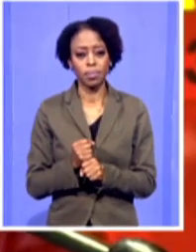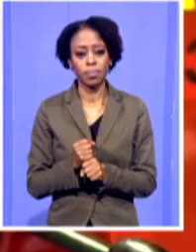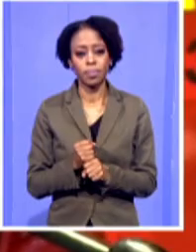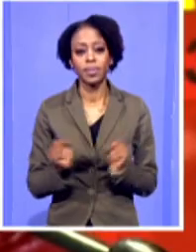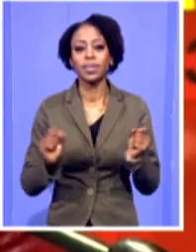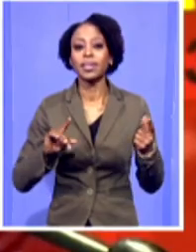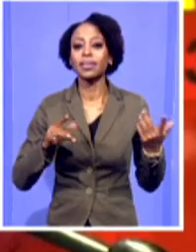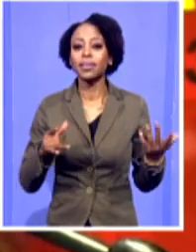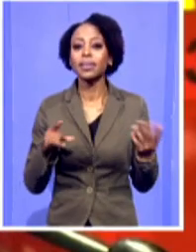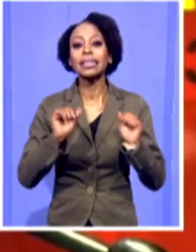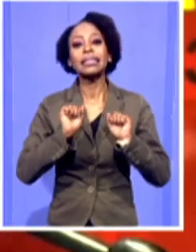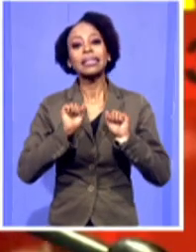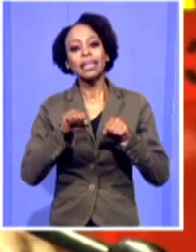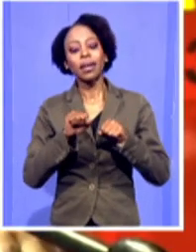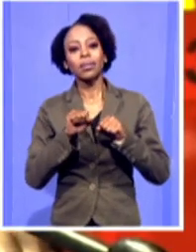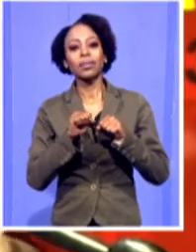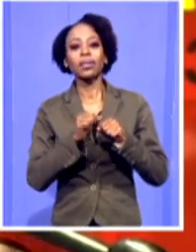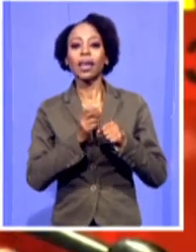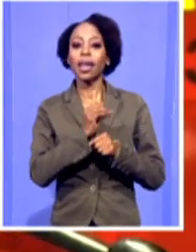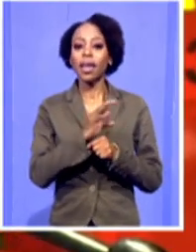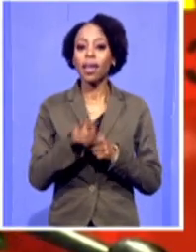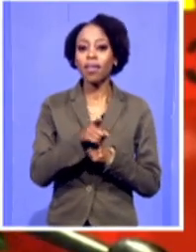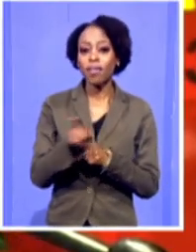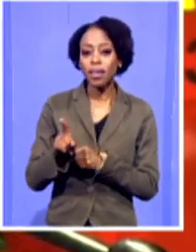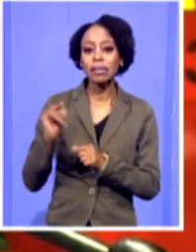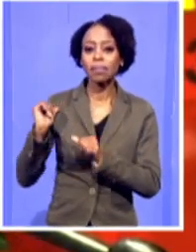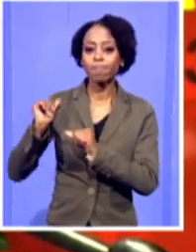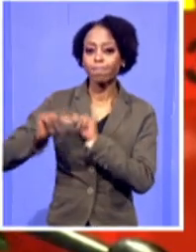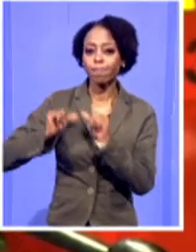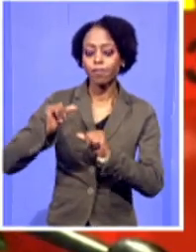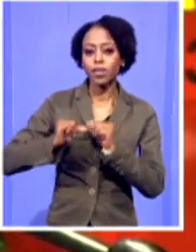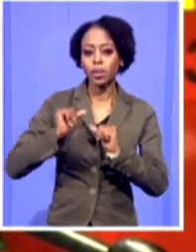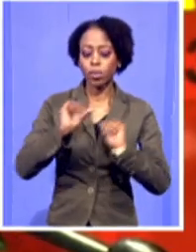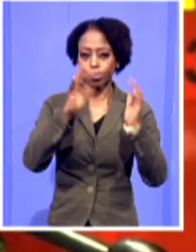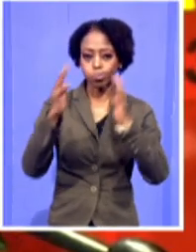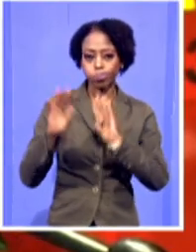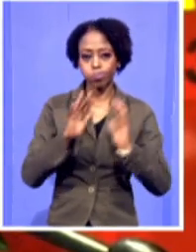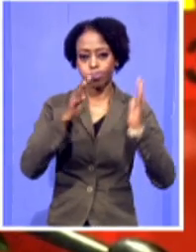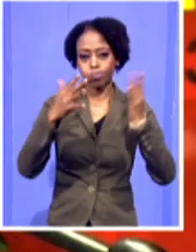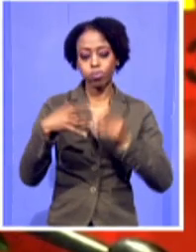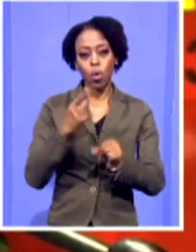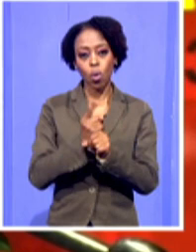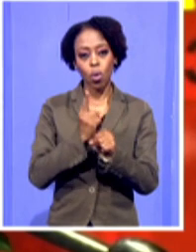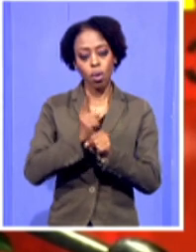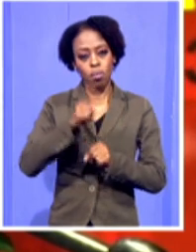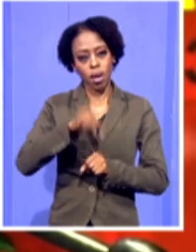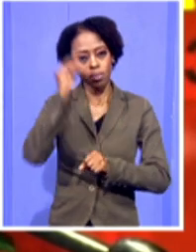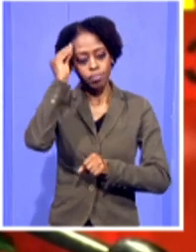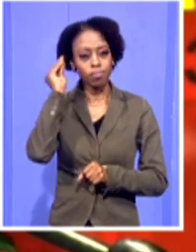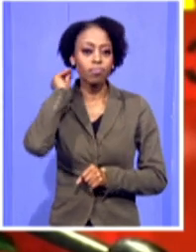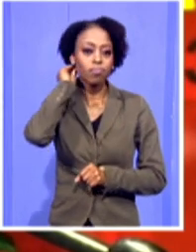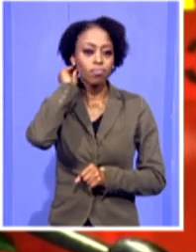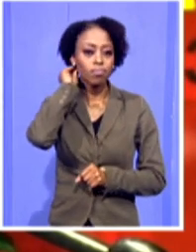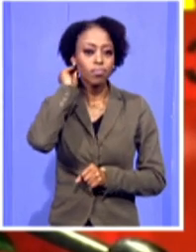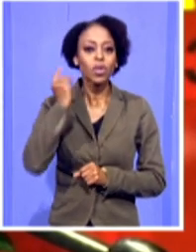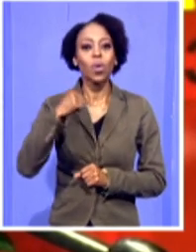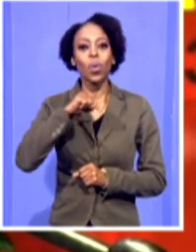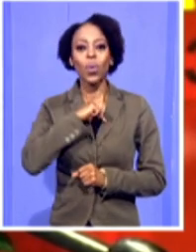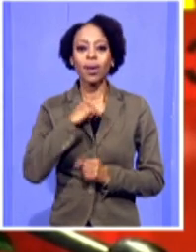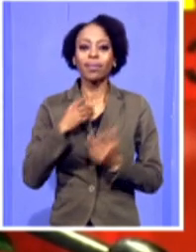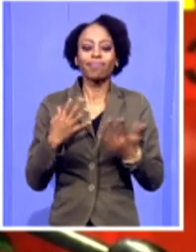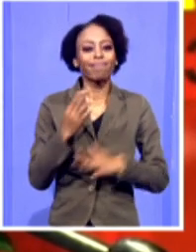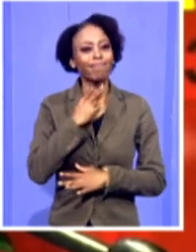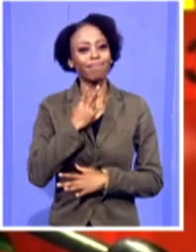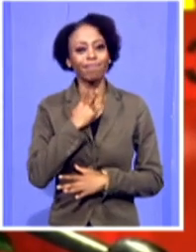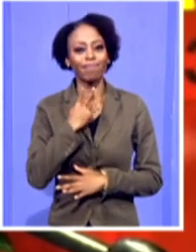And whilst we laud this proud history, we must always remember that we cannot afford